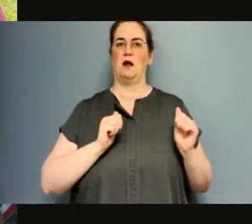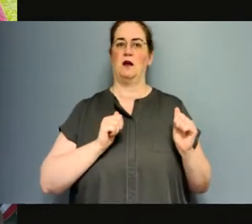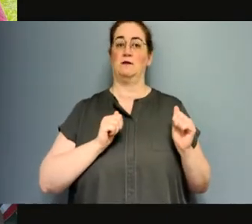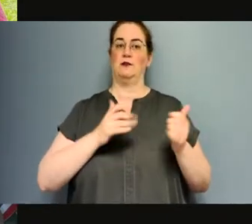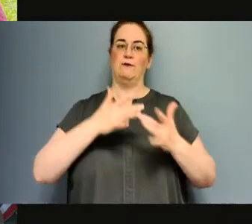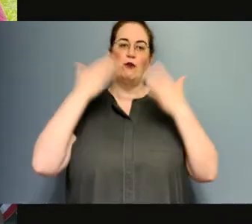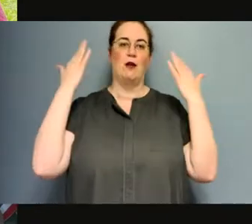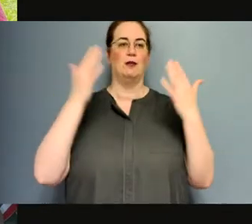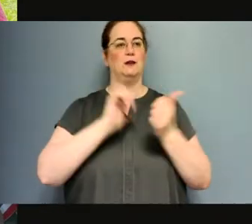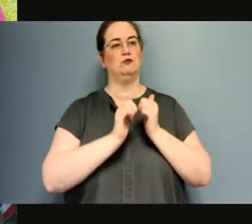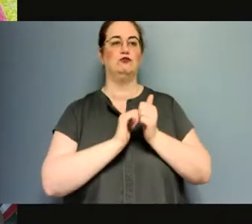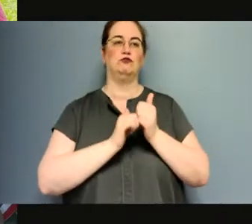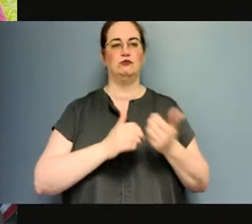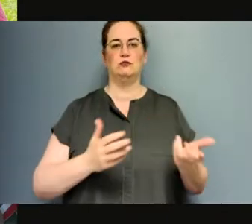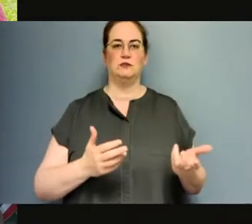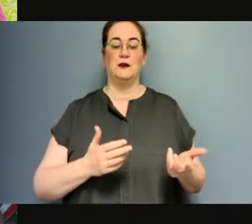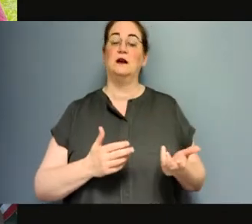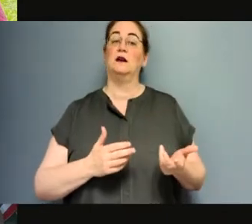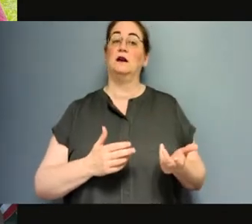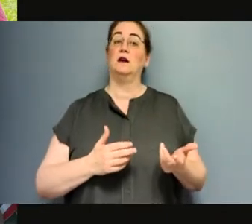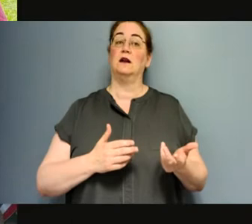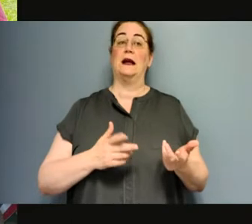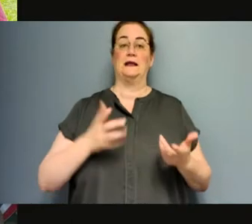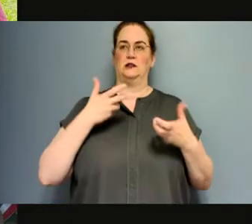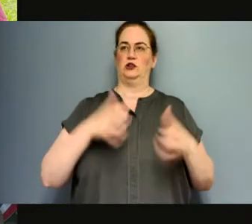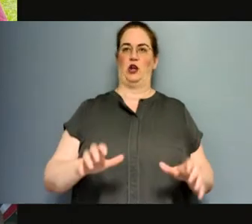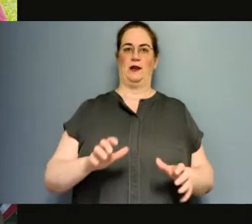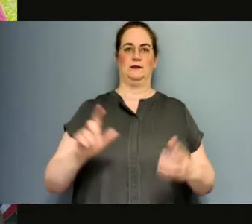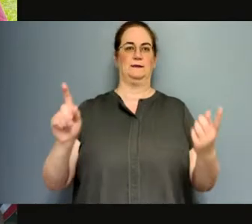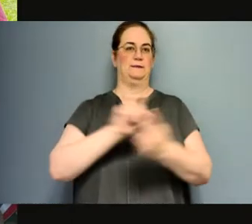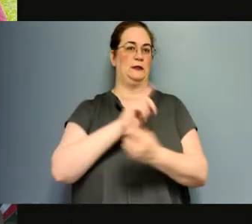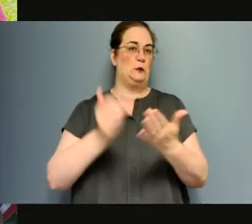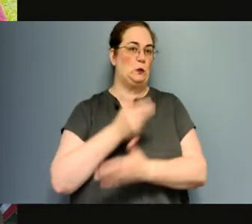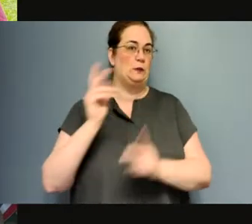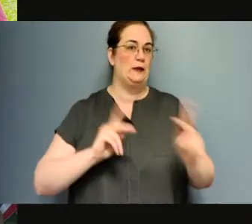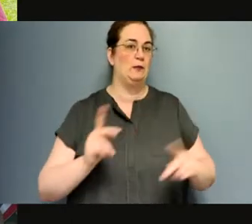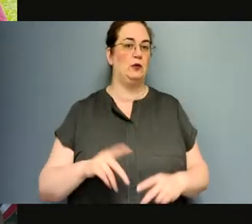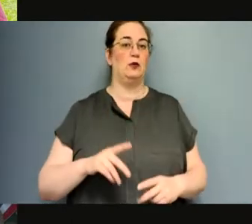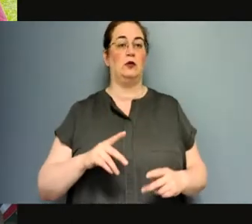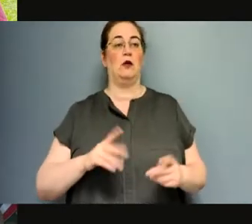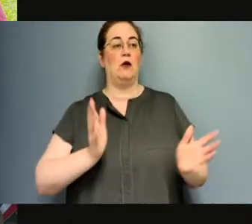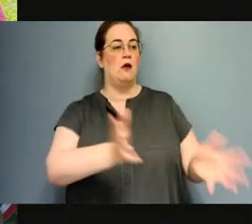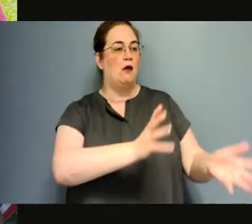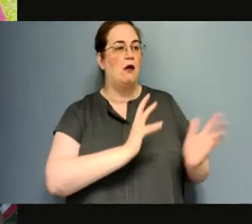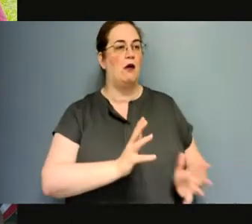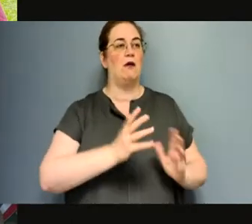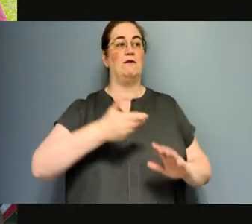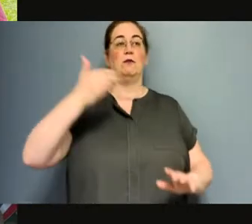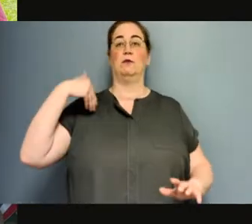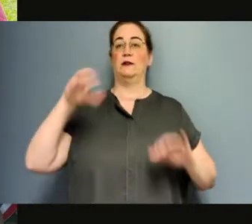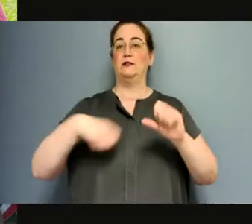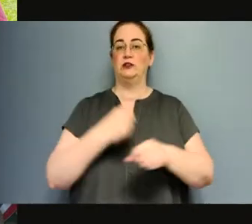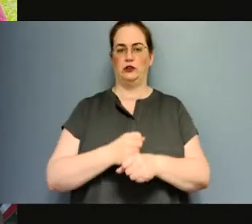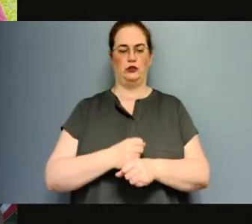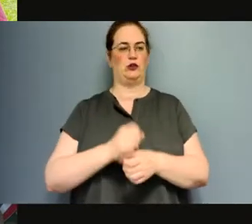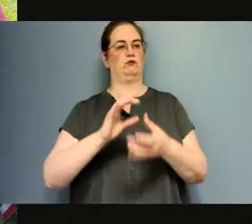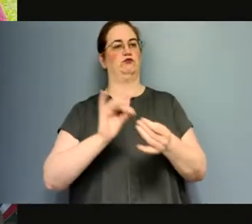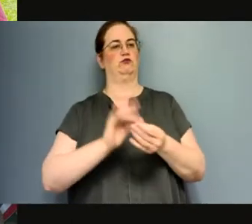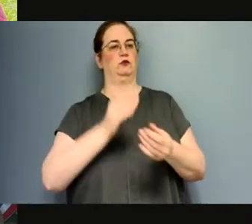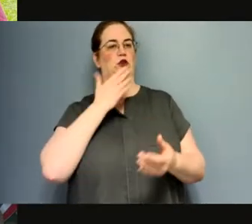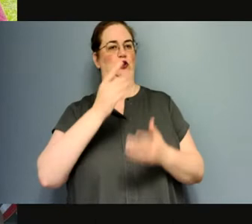friendly competitions. It is a chance to meet new people, catch up with friends from previous years, and share good